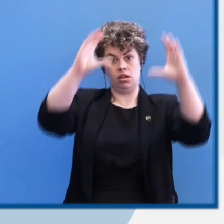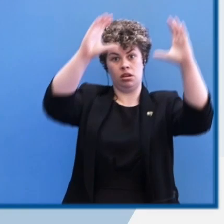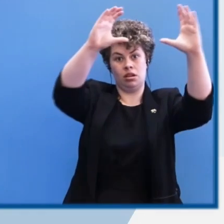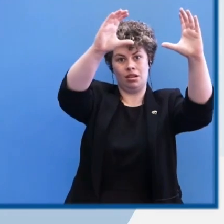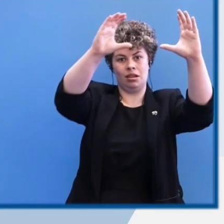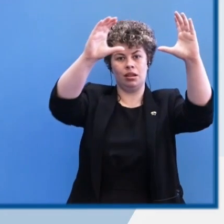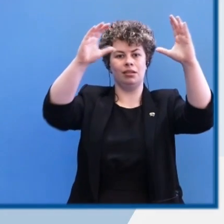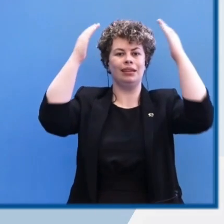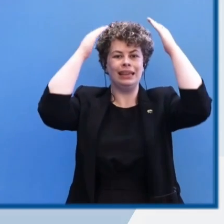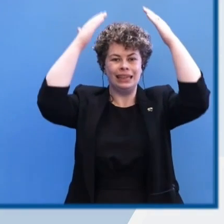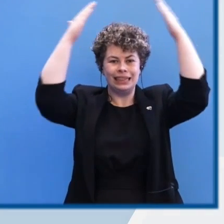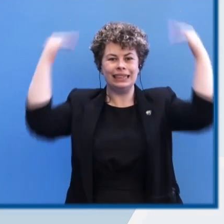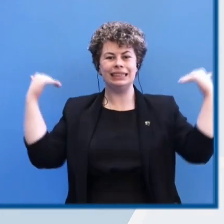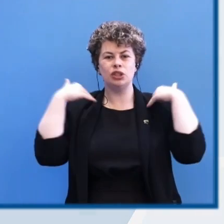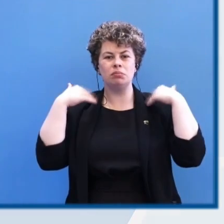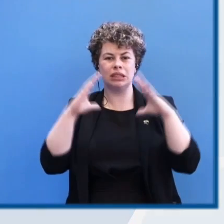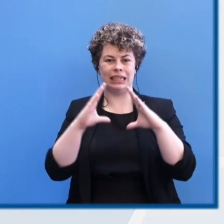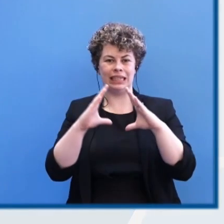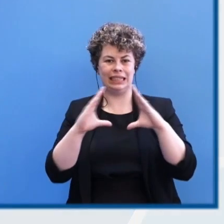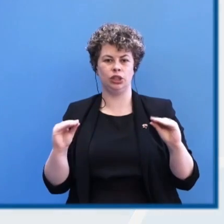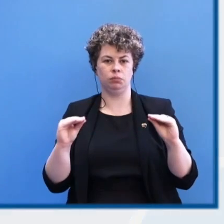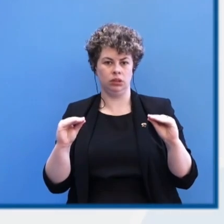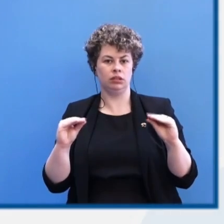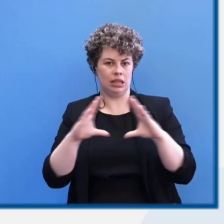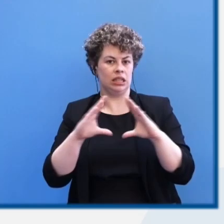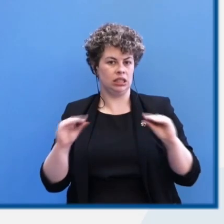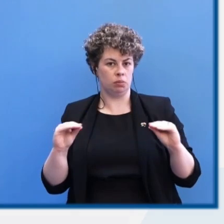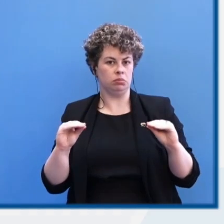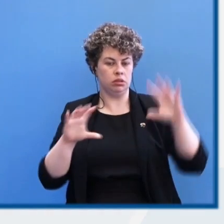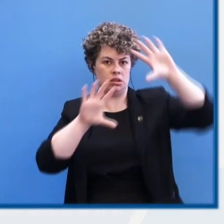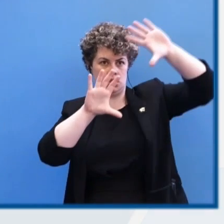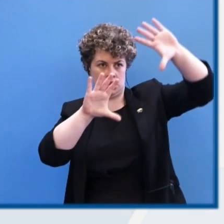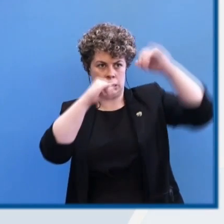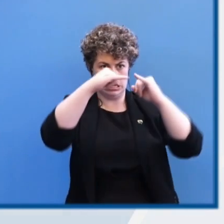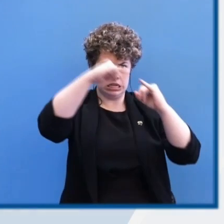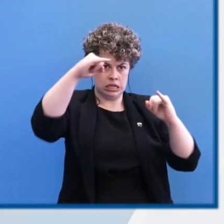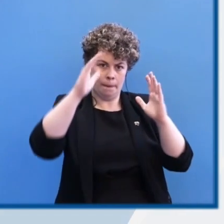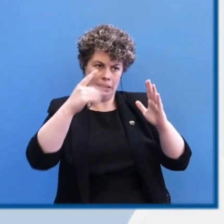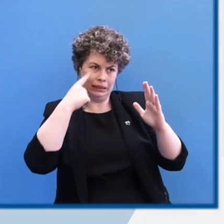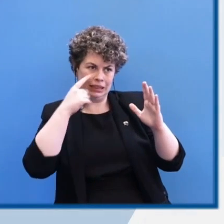So we making a data, we collecting data and analyzing it.